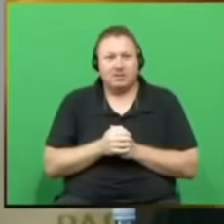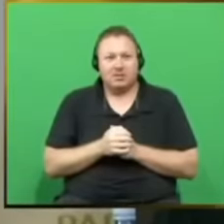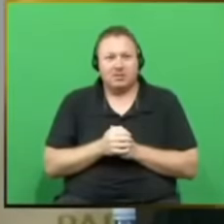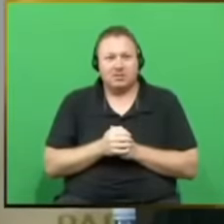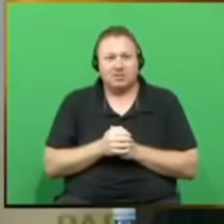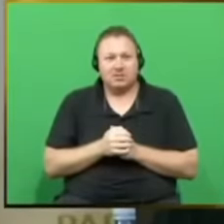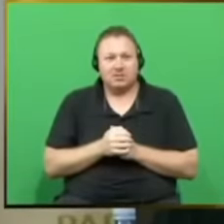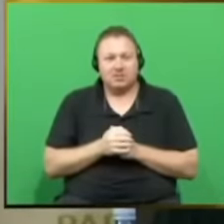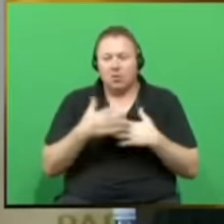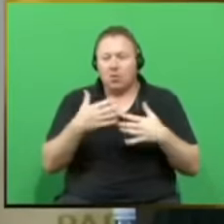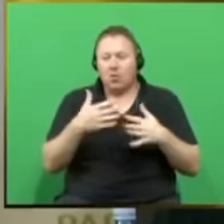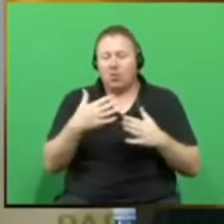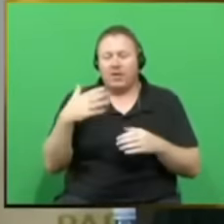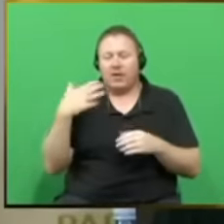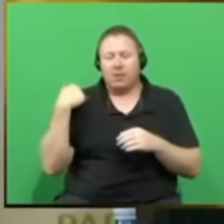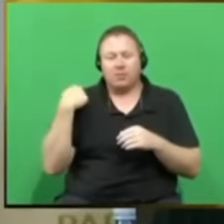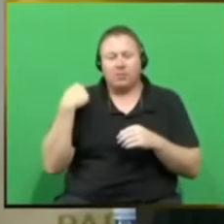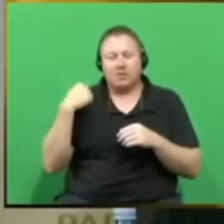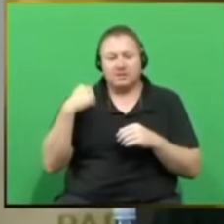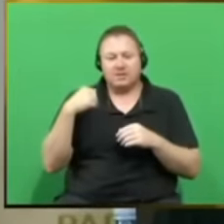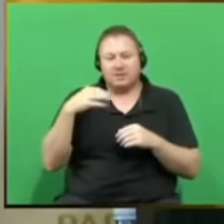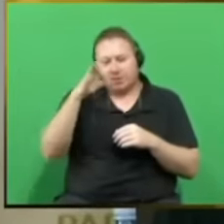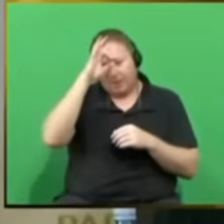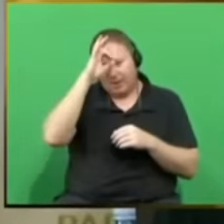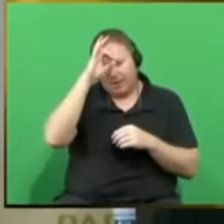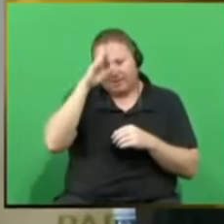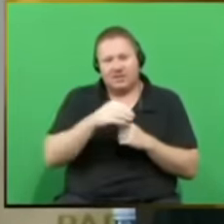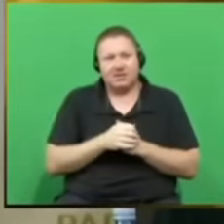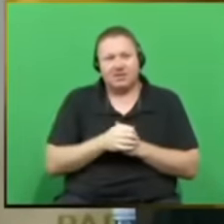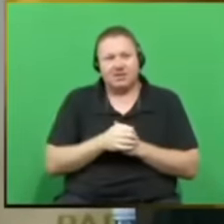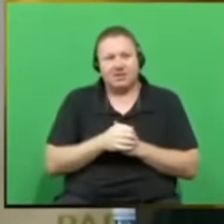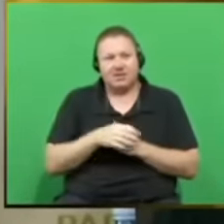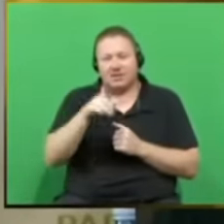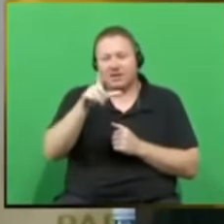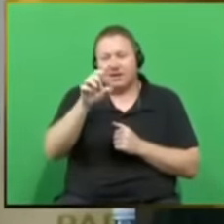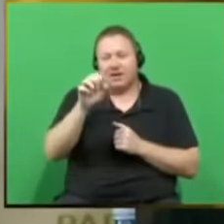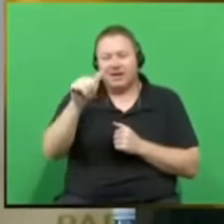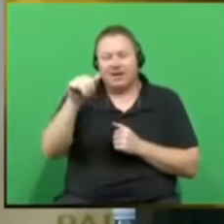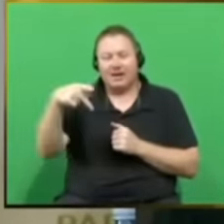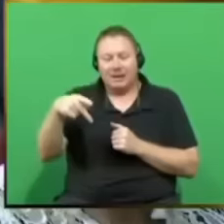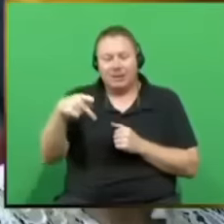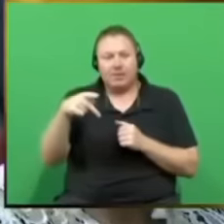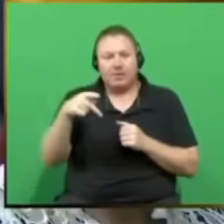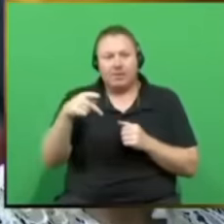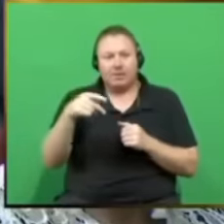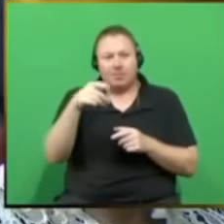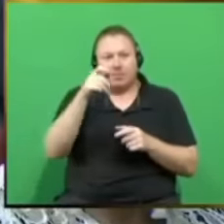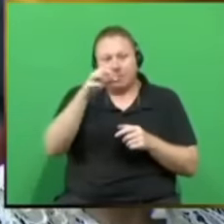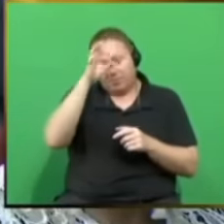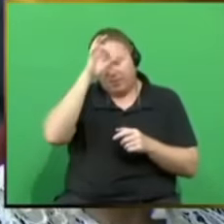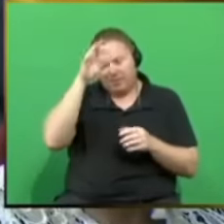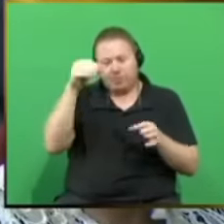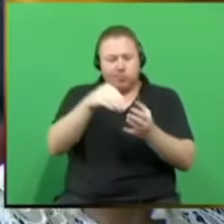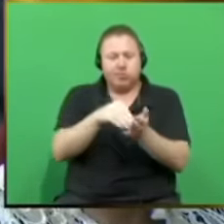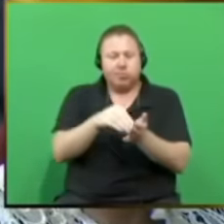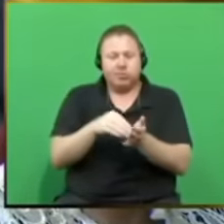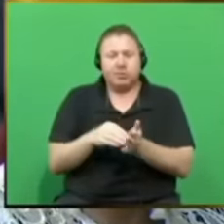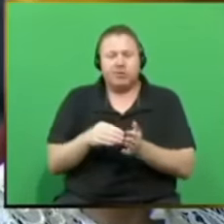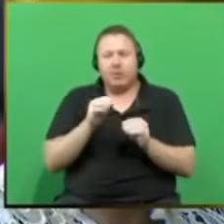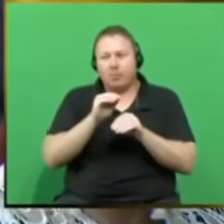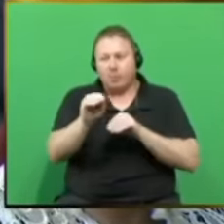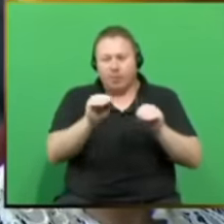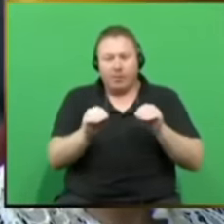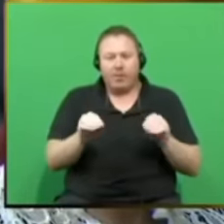without the Minister of Police, we put our LEAP officers in place. We deployed them to